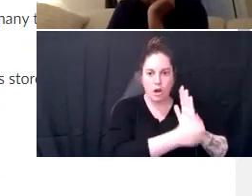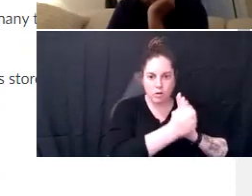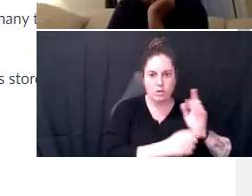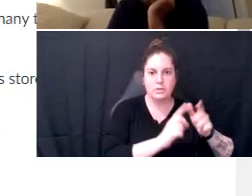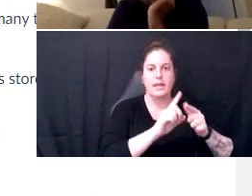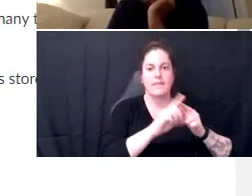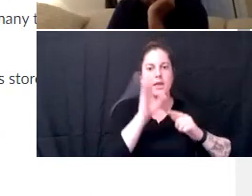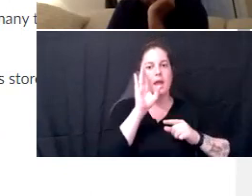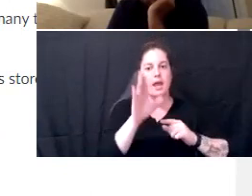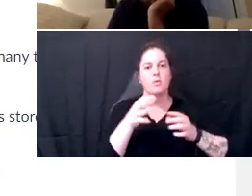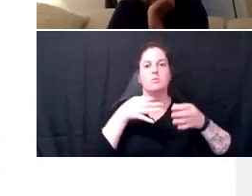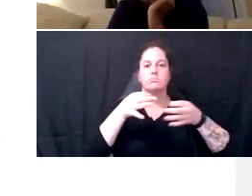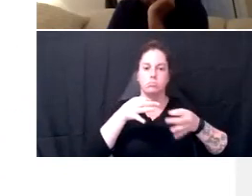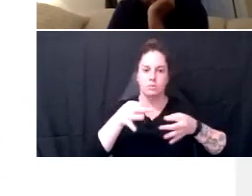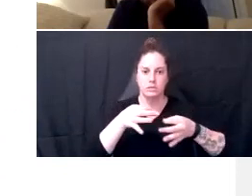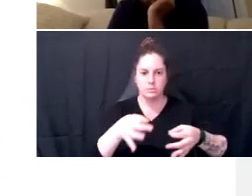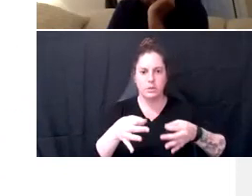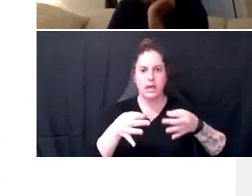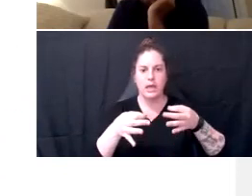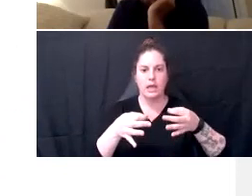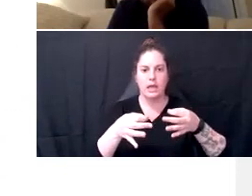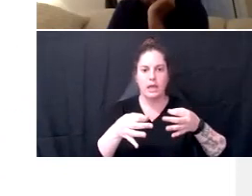with the writing that you have to do. Okay.